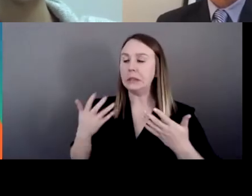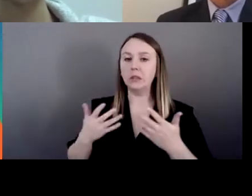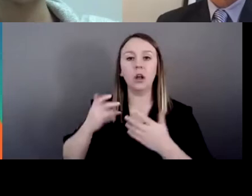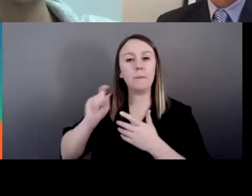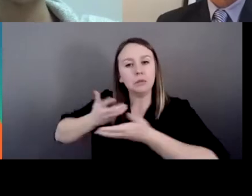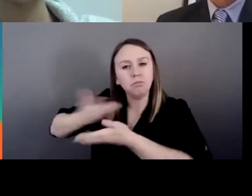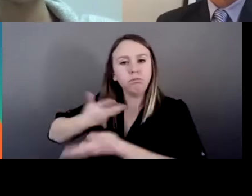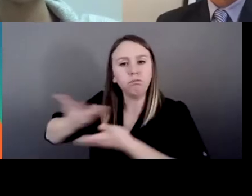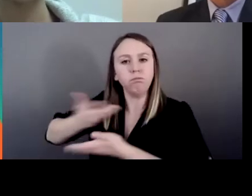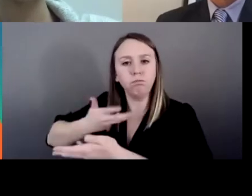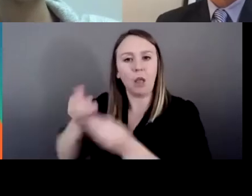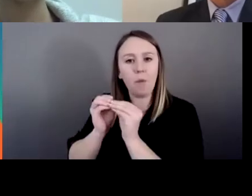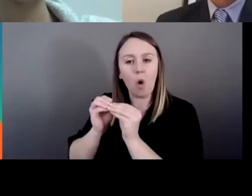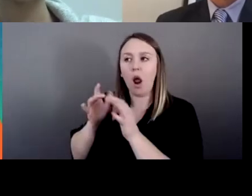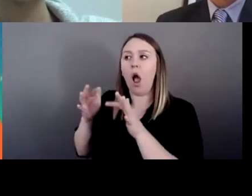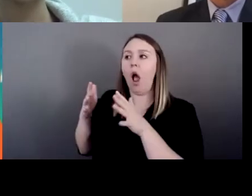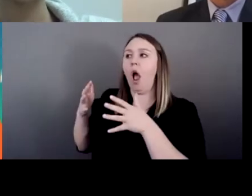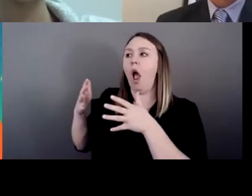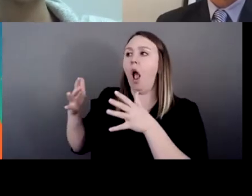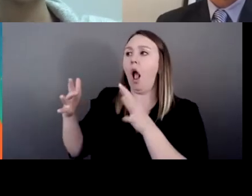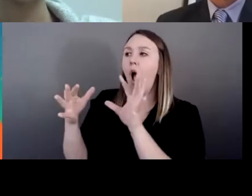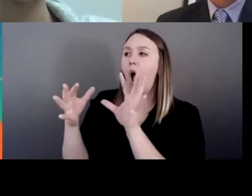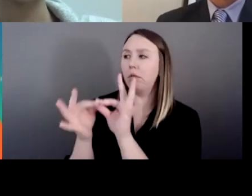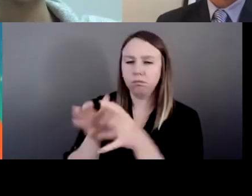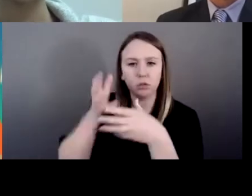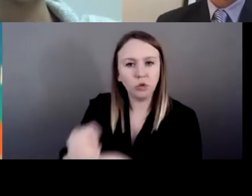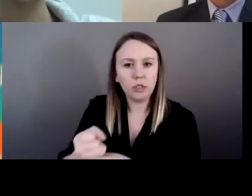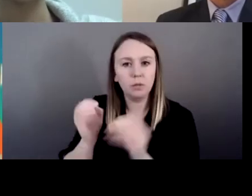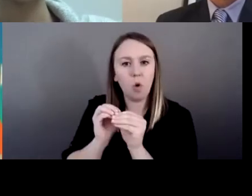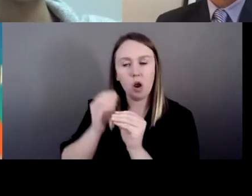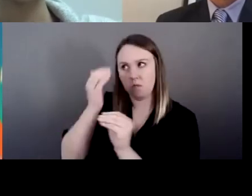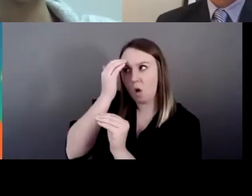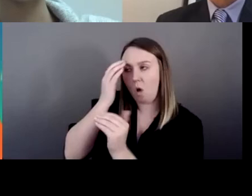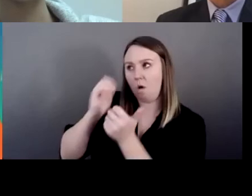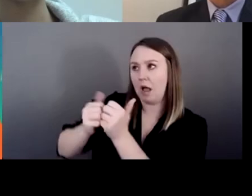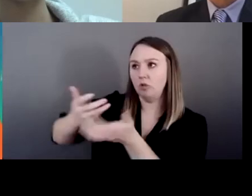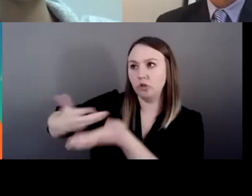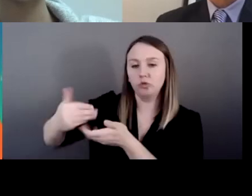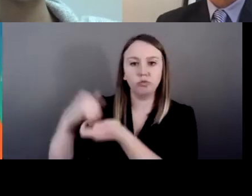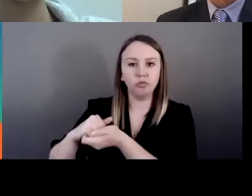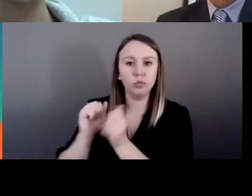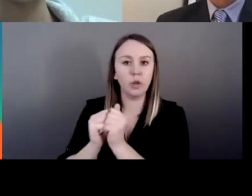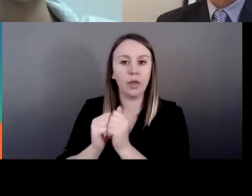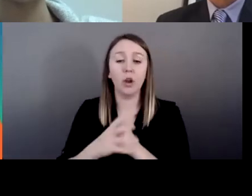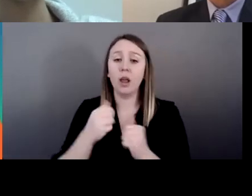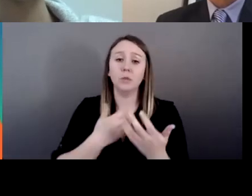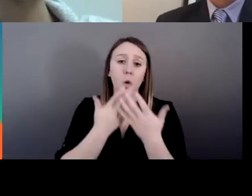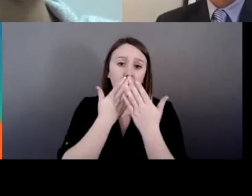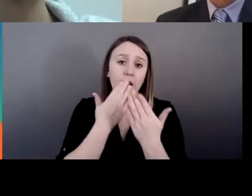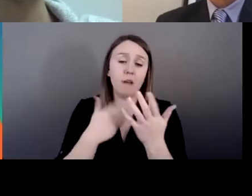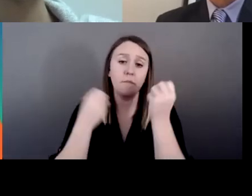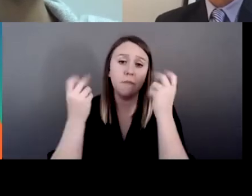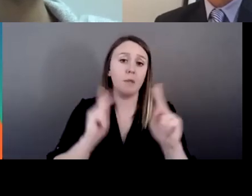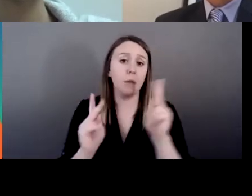we have to come to the place where we can have those conversations. And I know, and I'm so grateful that we have so many people on board on these